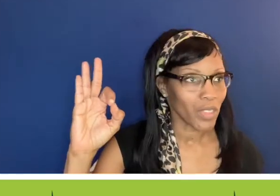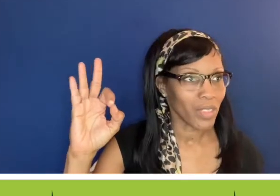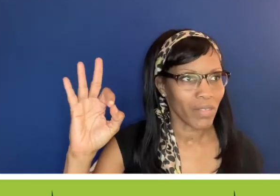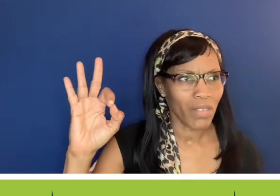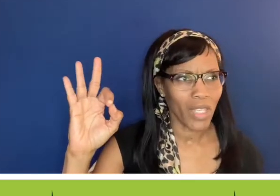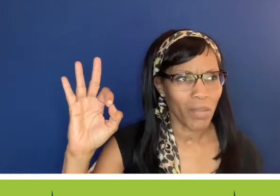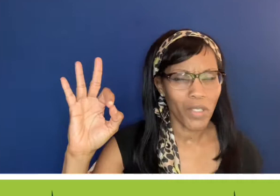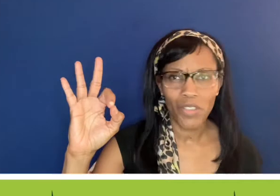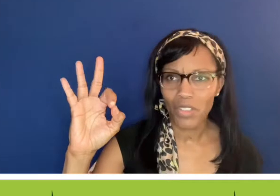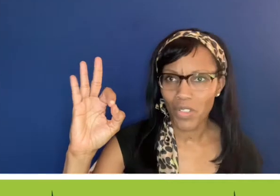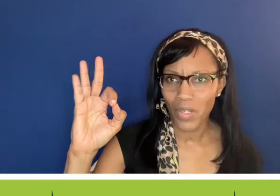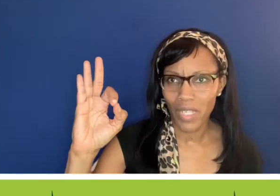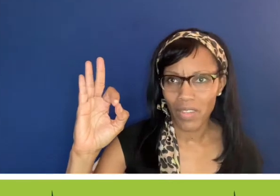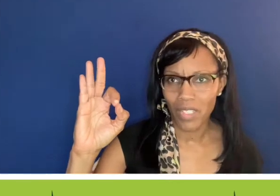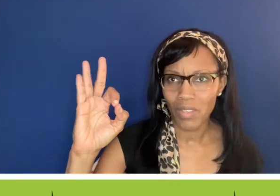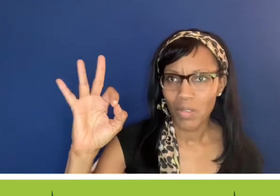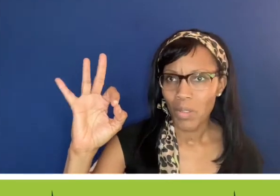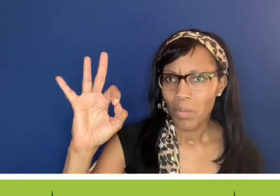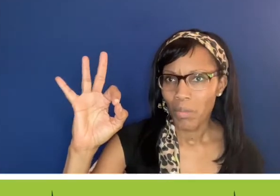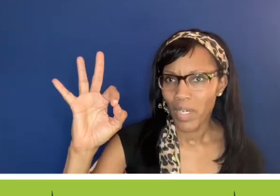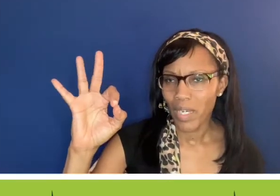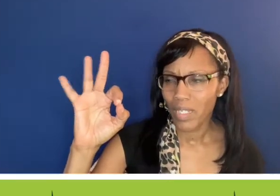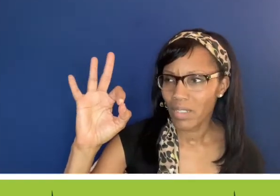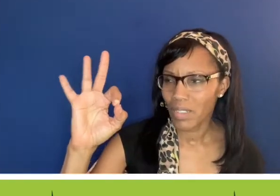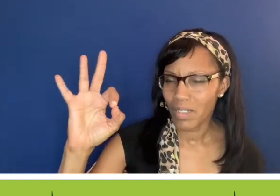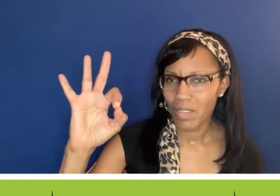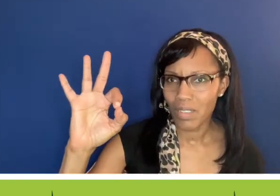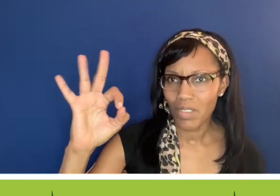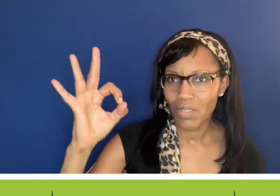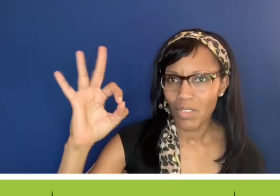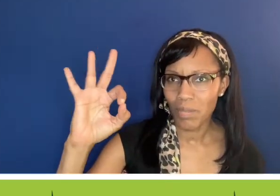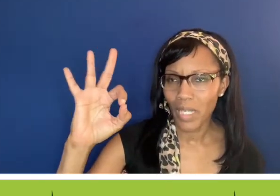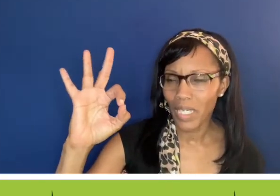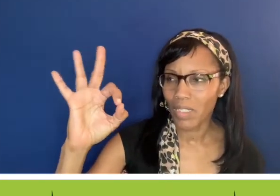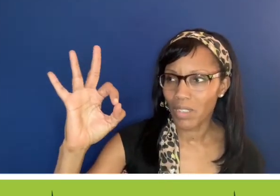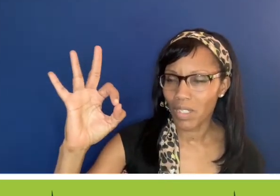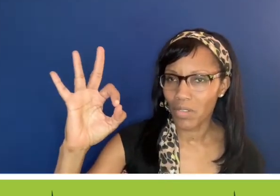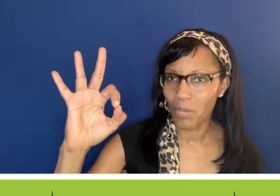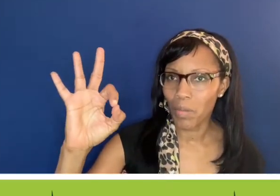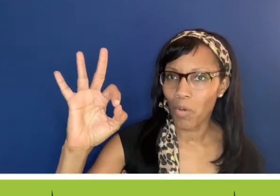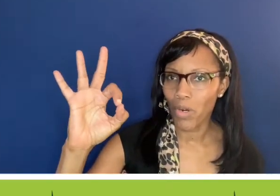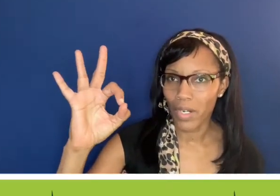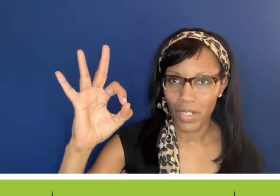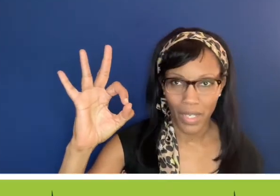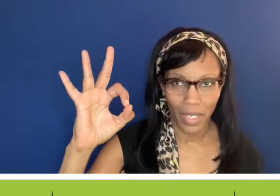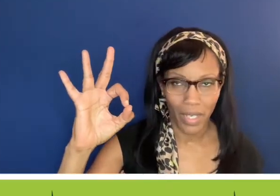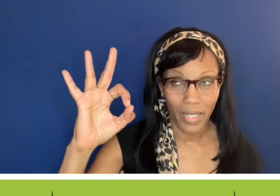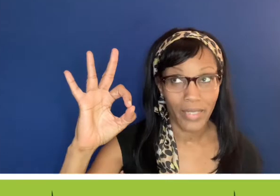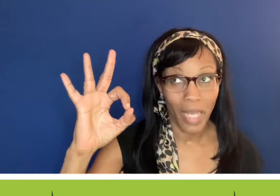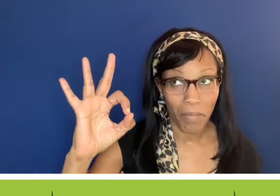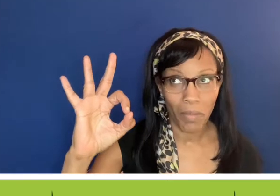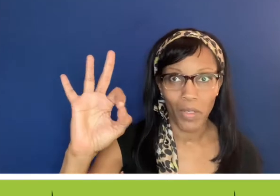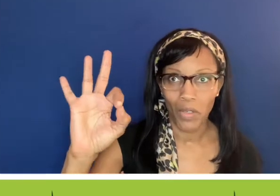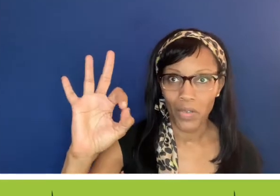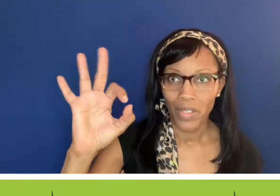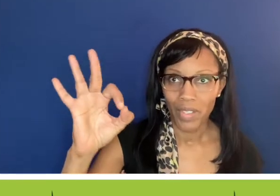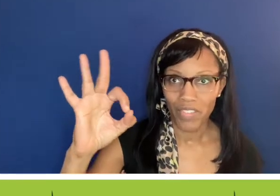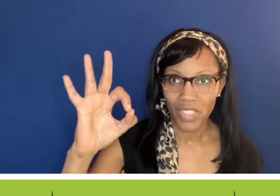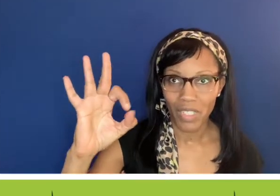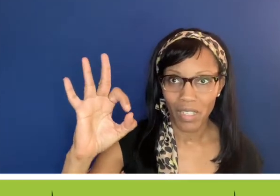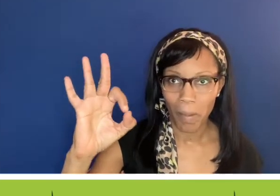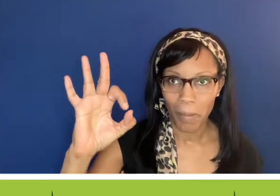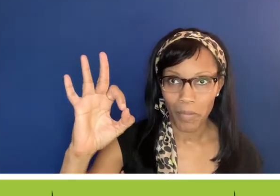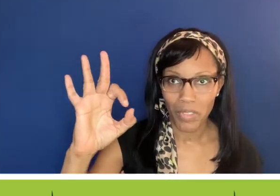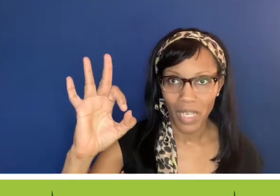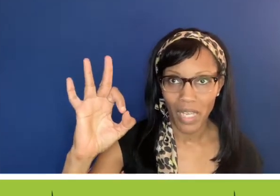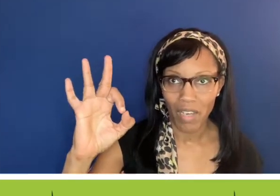You can, in the picture, it's going like this, but this to me is a little bit more acceptable. I've